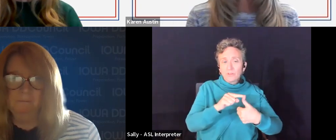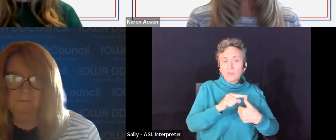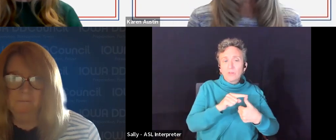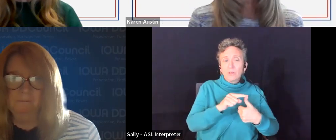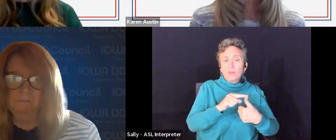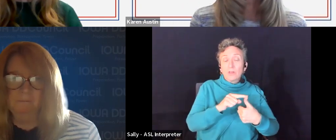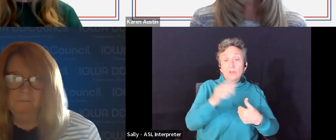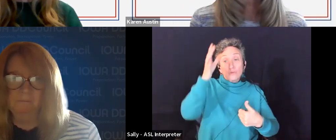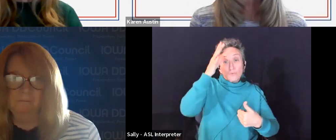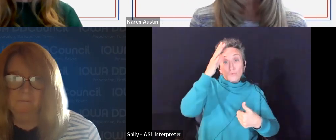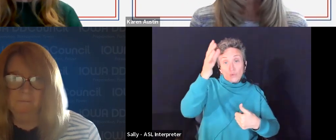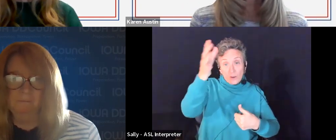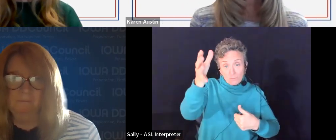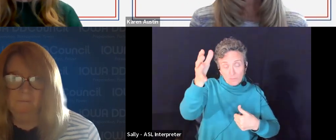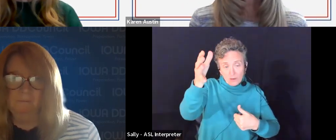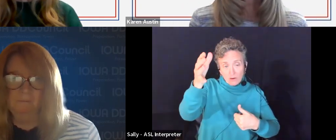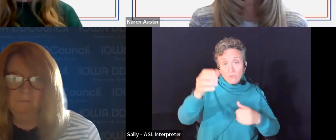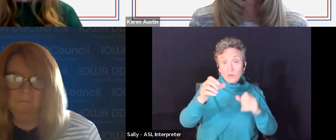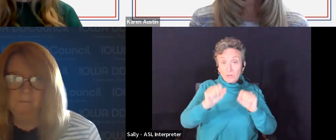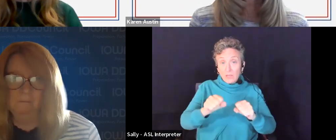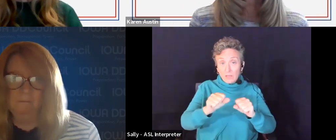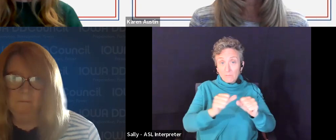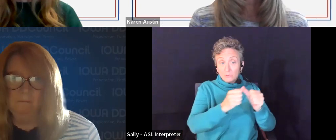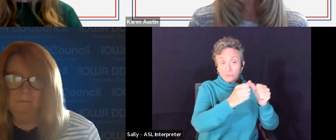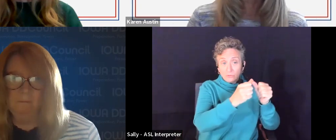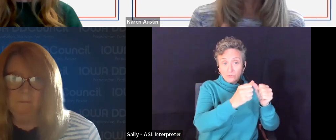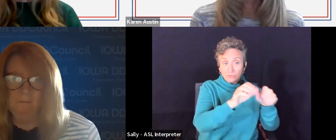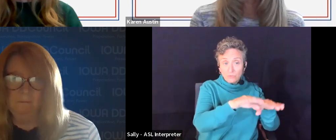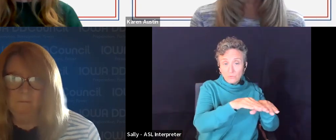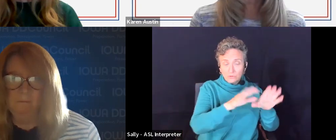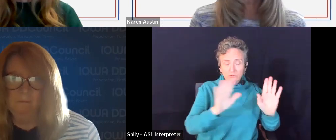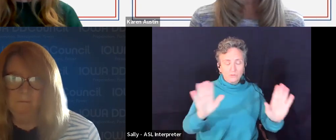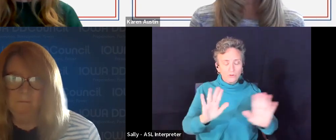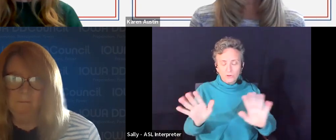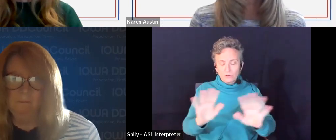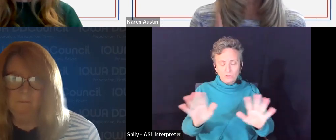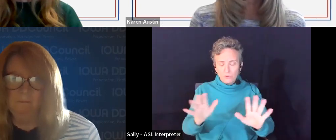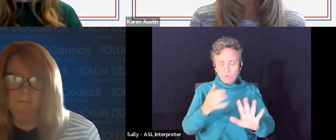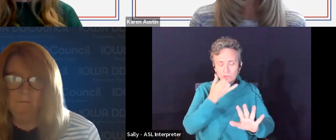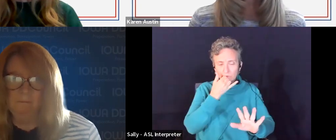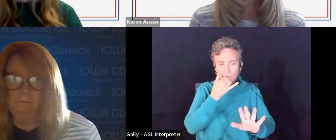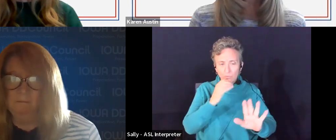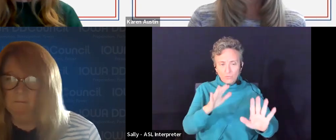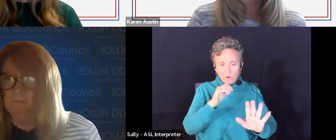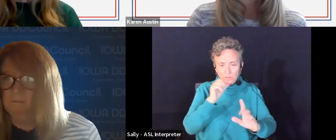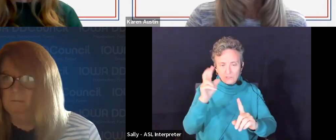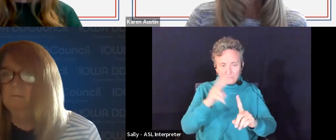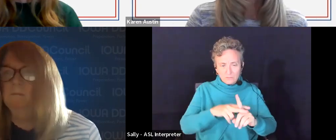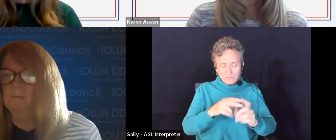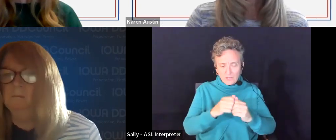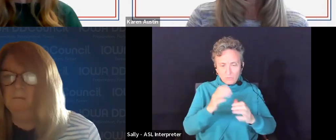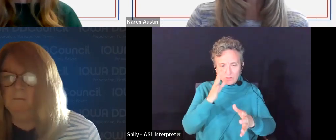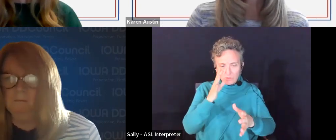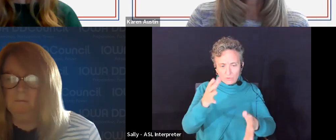the grandparent would only be able to do that. I'm sorry, the hierarchy would not necessarily apply in that case.